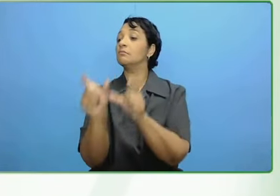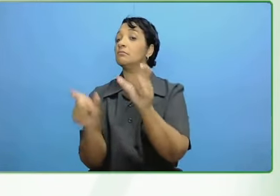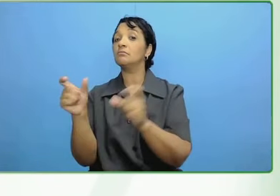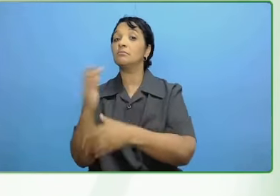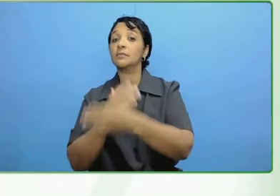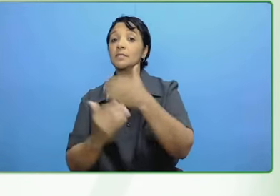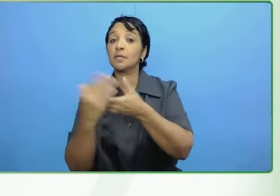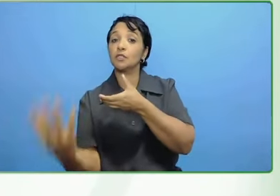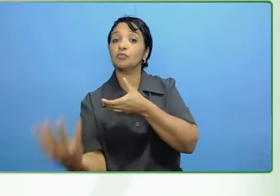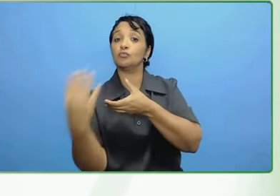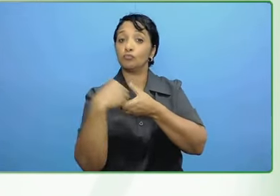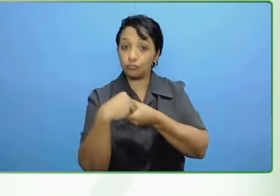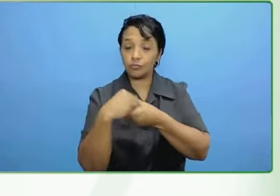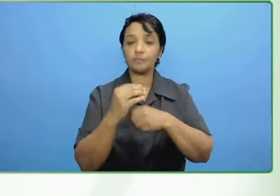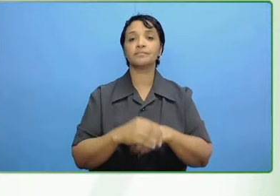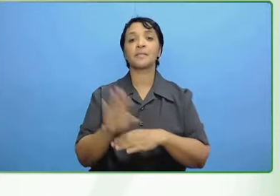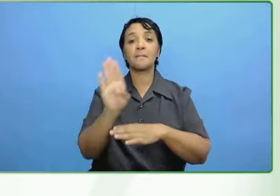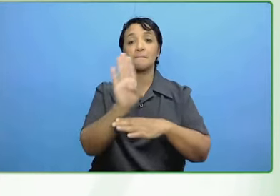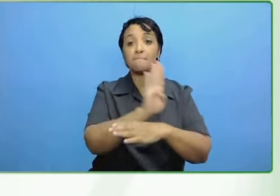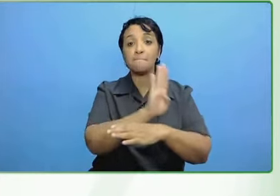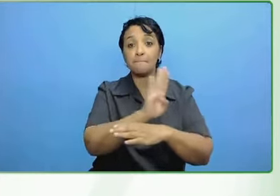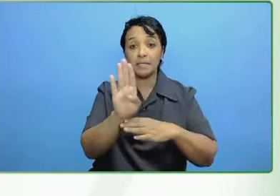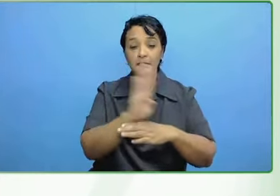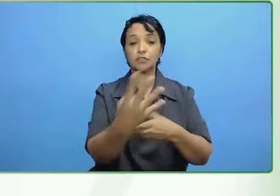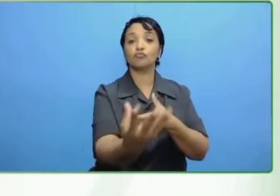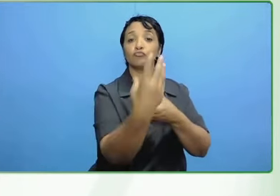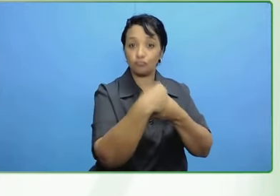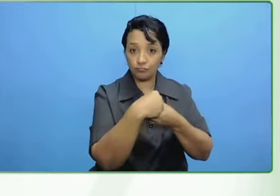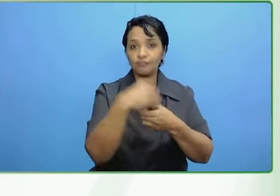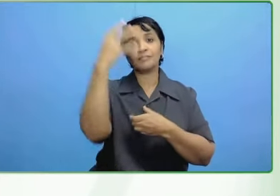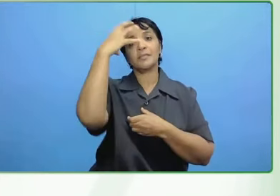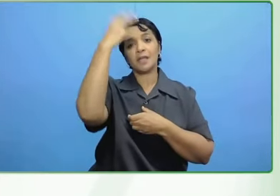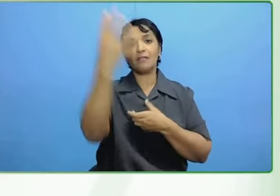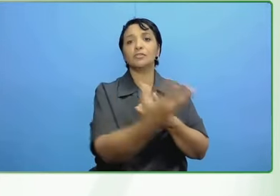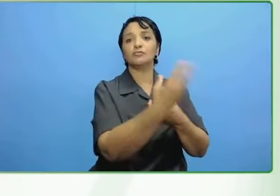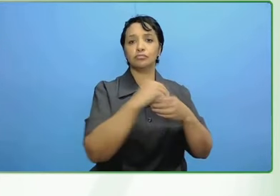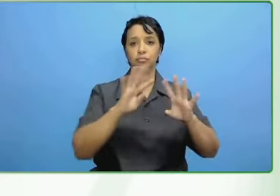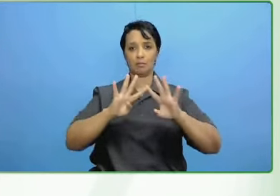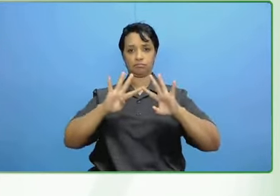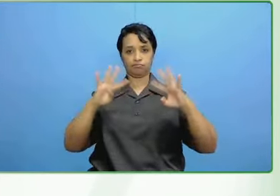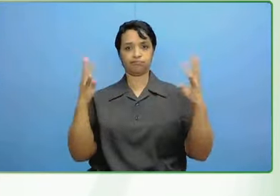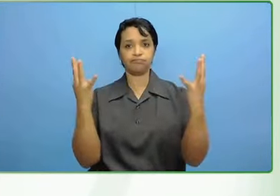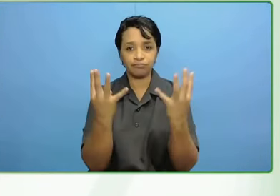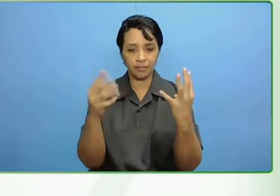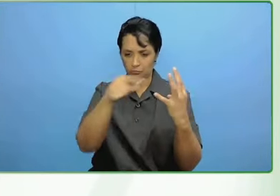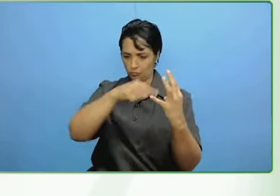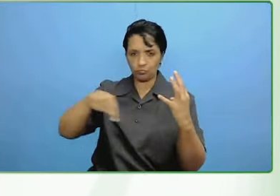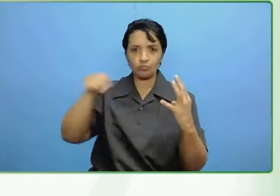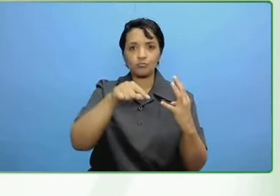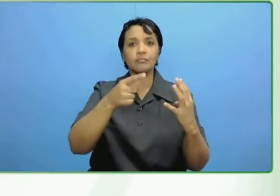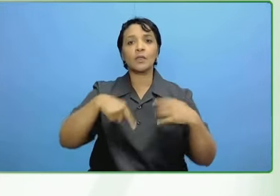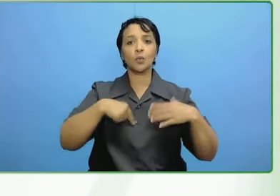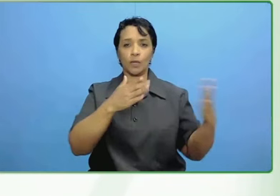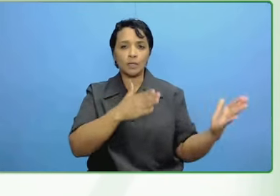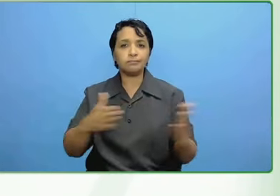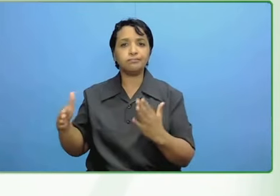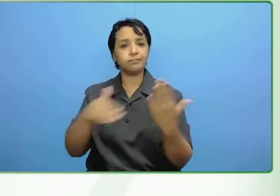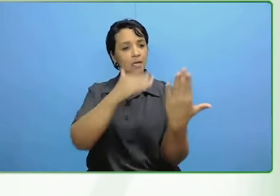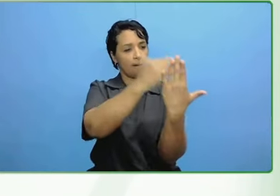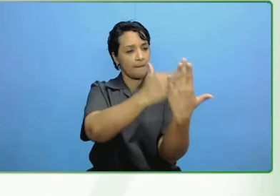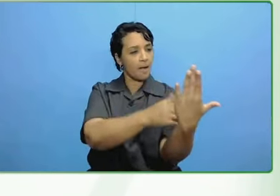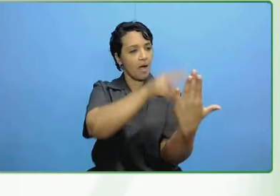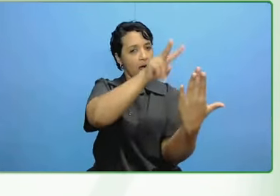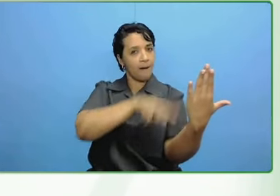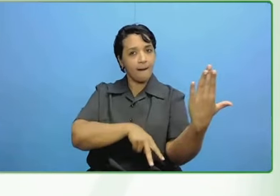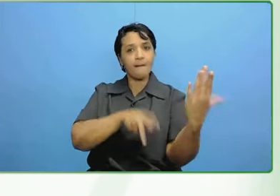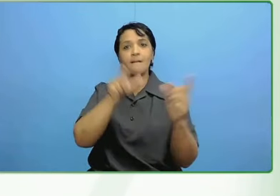the private sector, and the government. These long-term plans guide the efforts of the government, people, and private